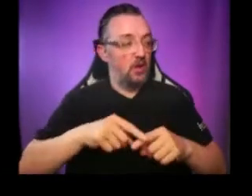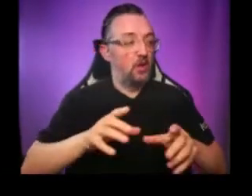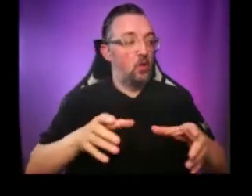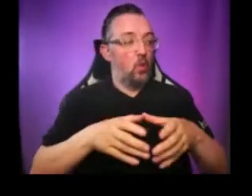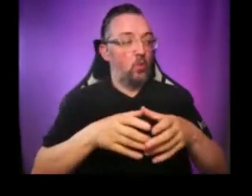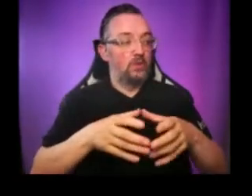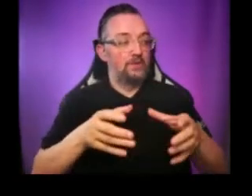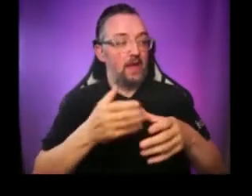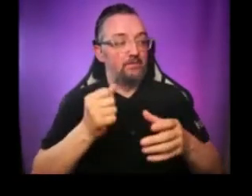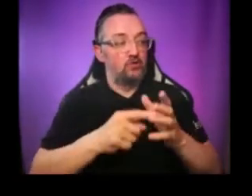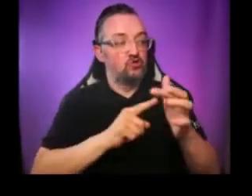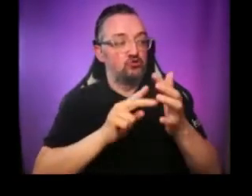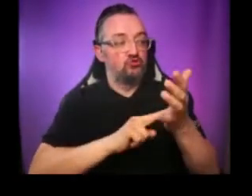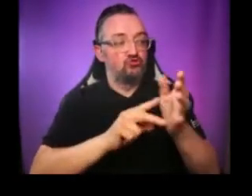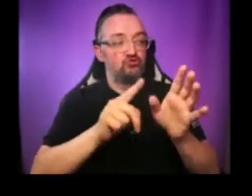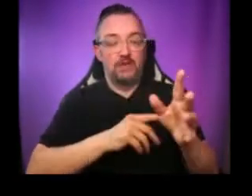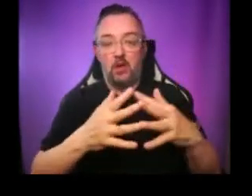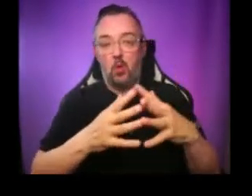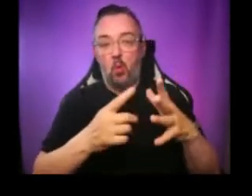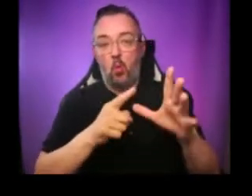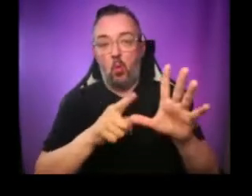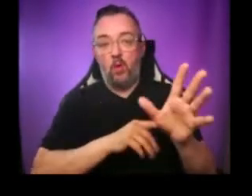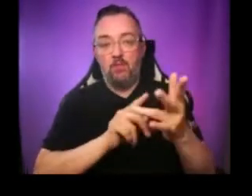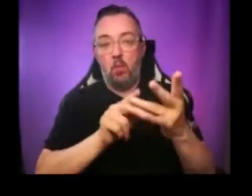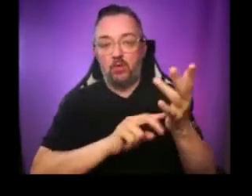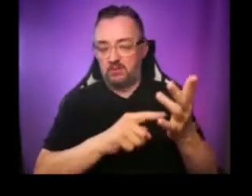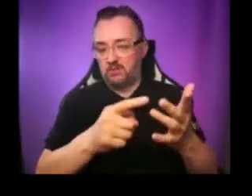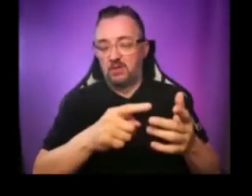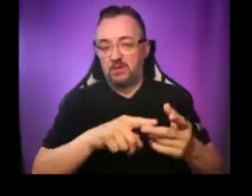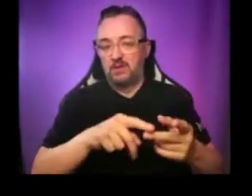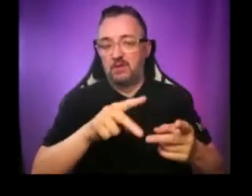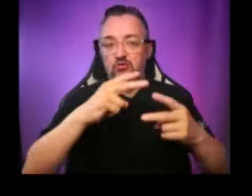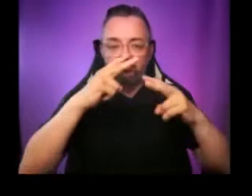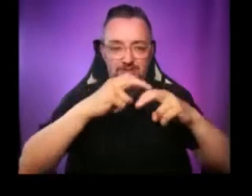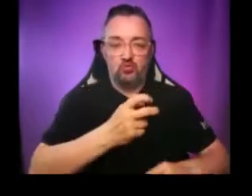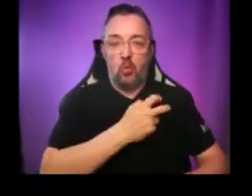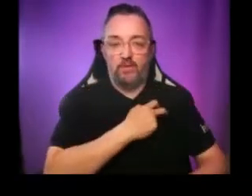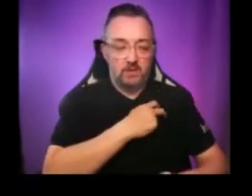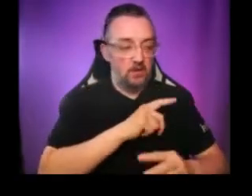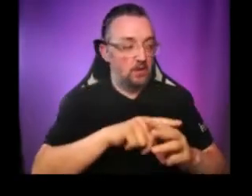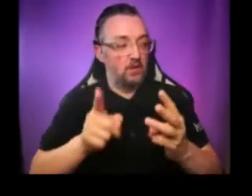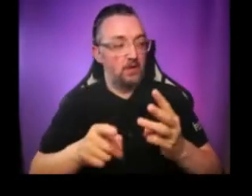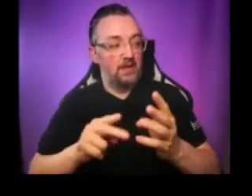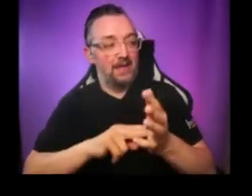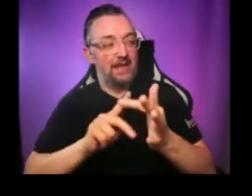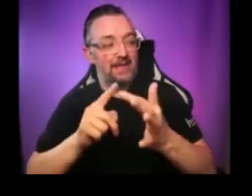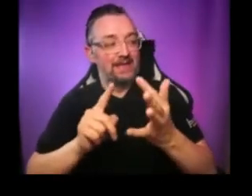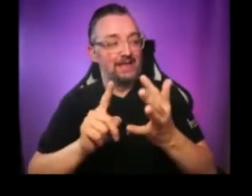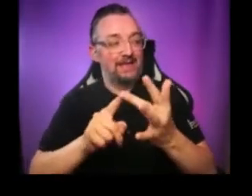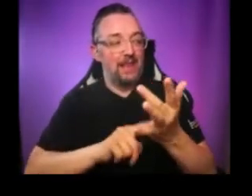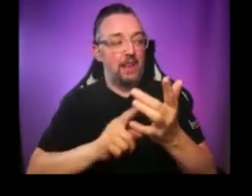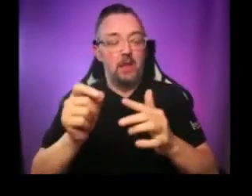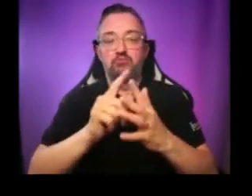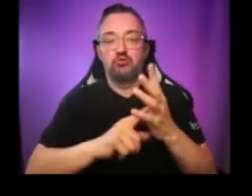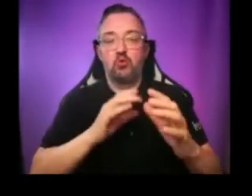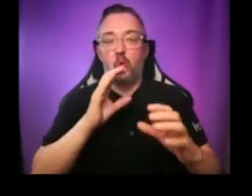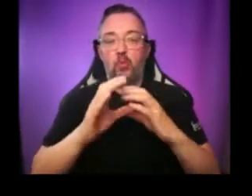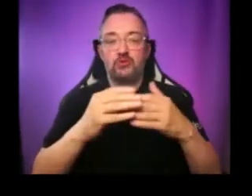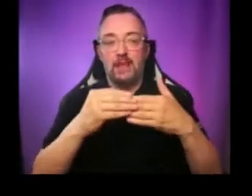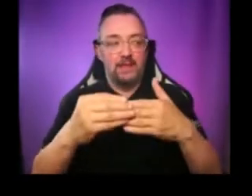have Jenny Waymont, who you'll hear from in a second as our research officer, and Neil, who's our project and communications